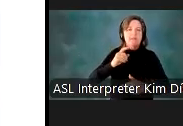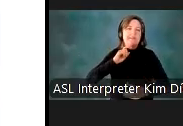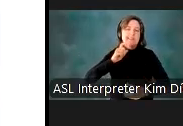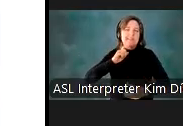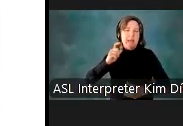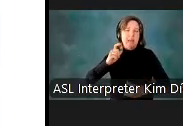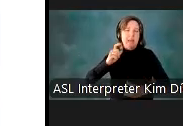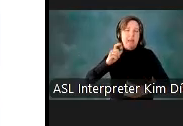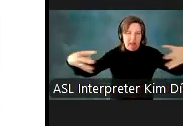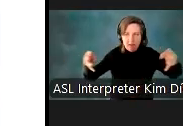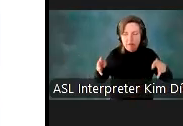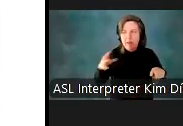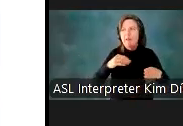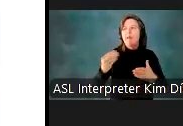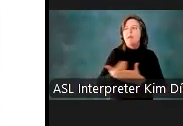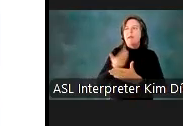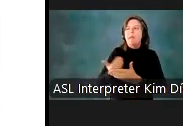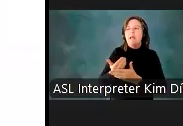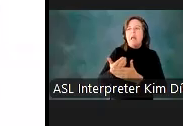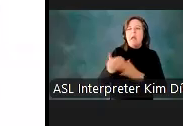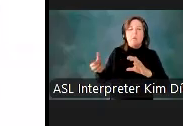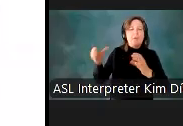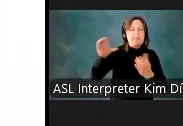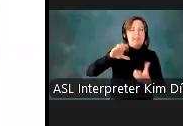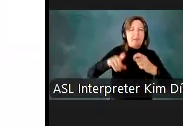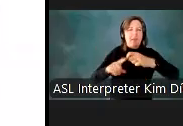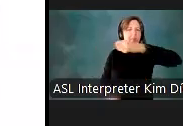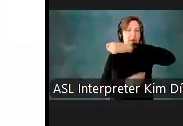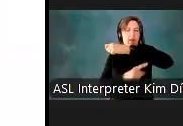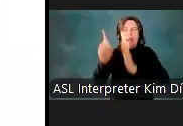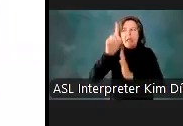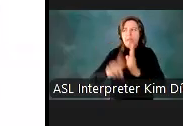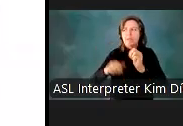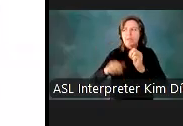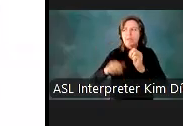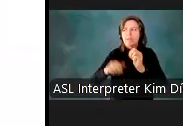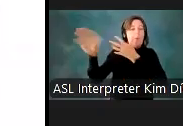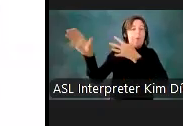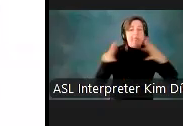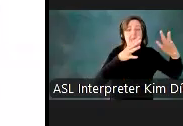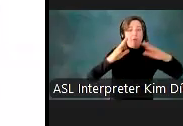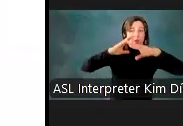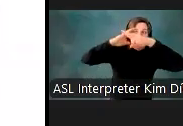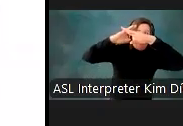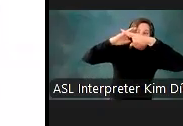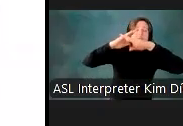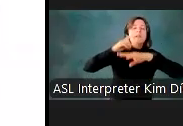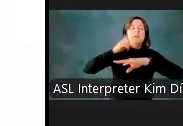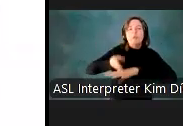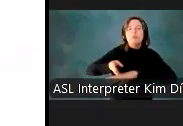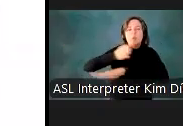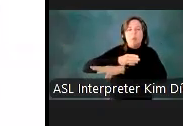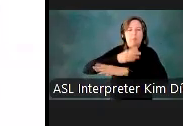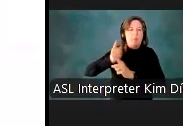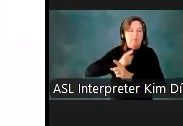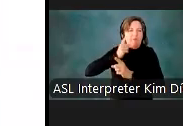we have a new tipping bucket design with a windshield that improves the accuracy, is